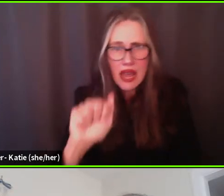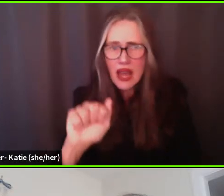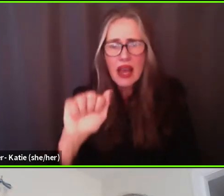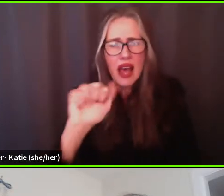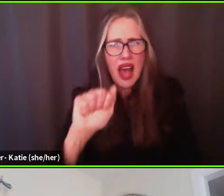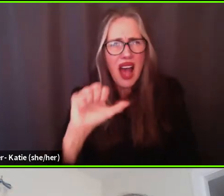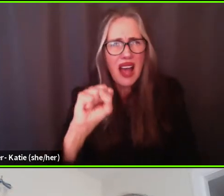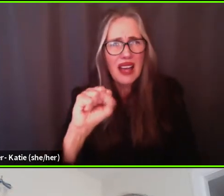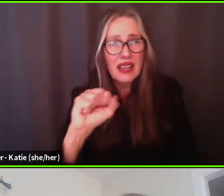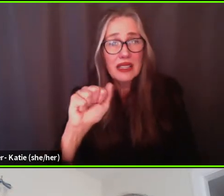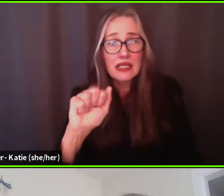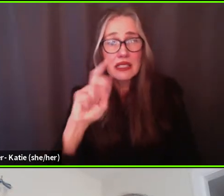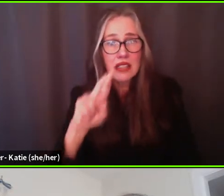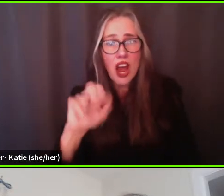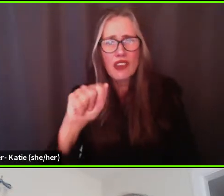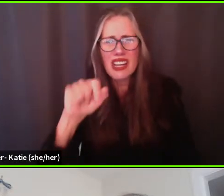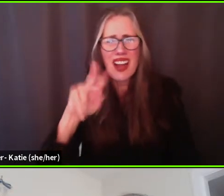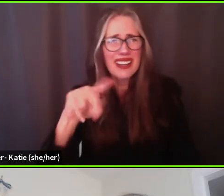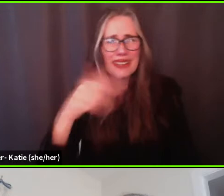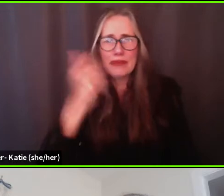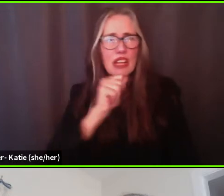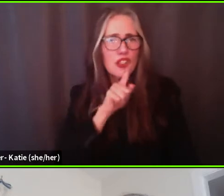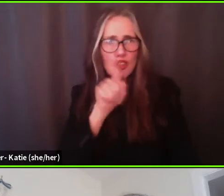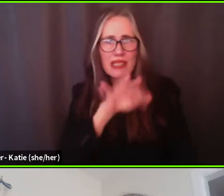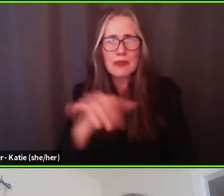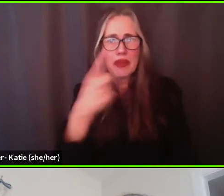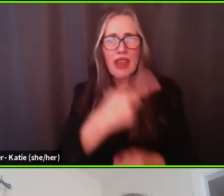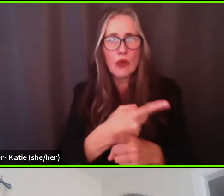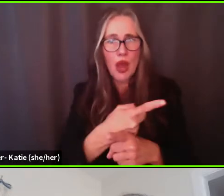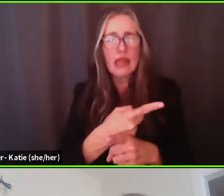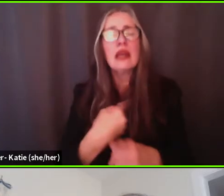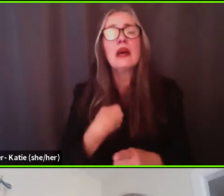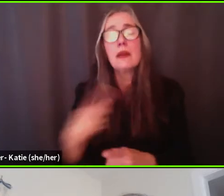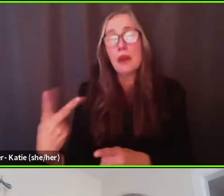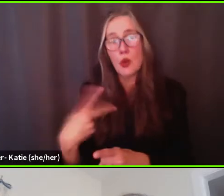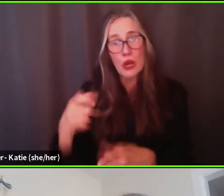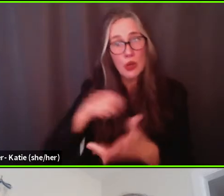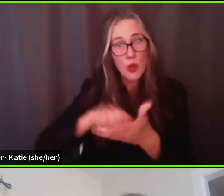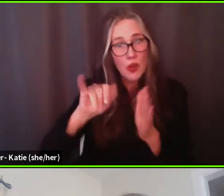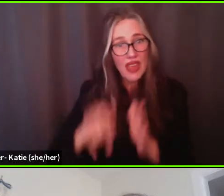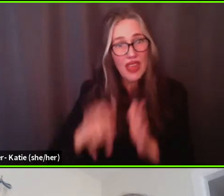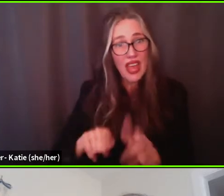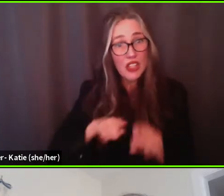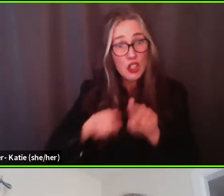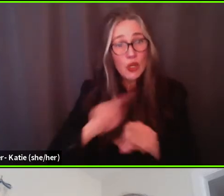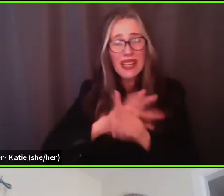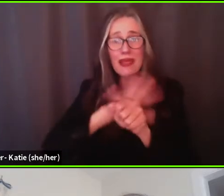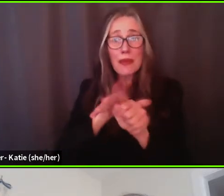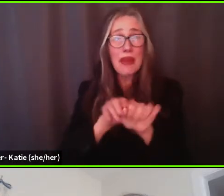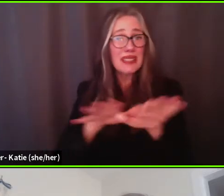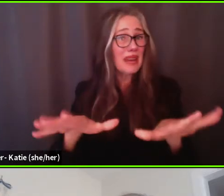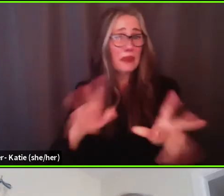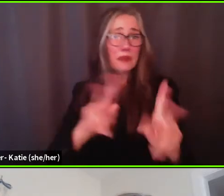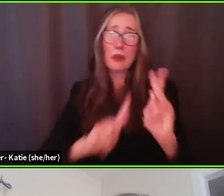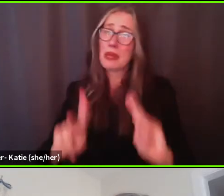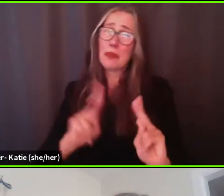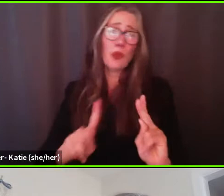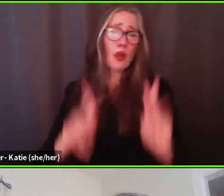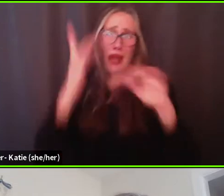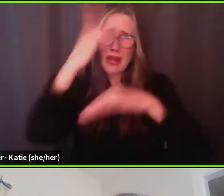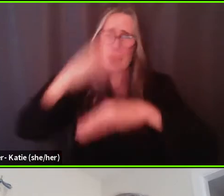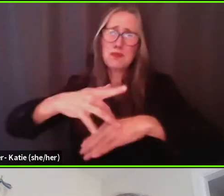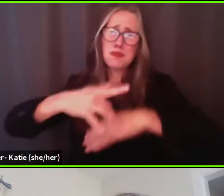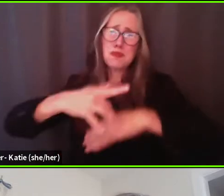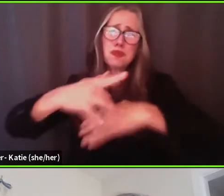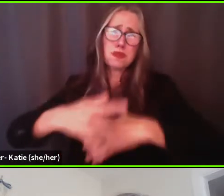some interest but with um all the trump madness and the um the pandemic there was no appetite for anything else so work in the